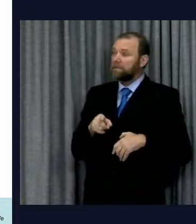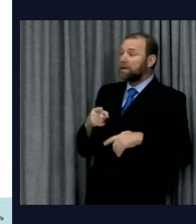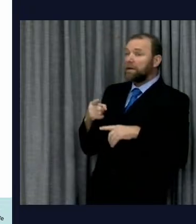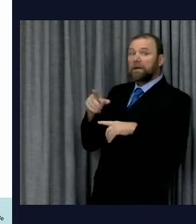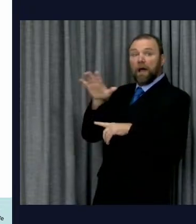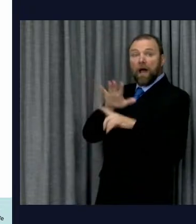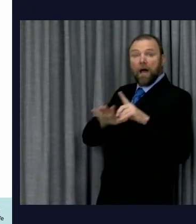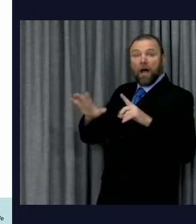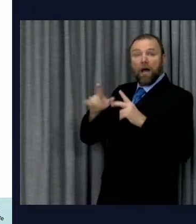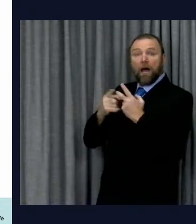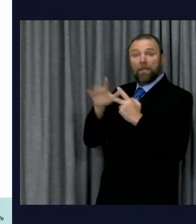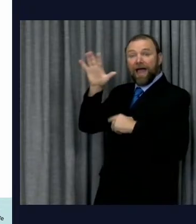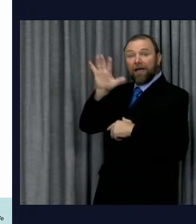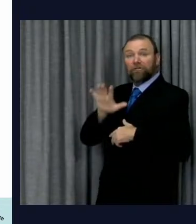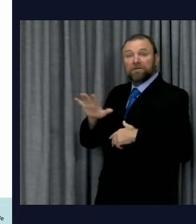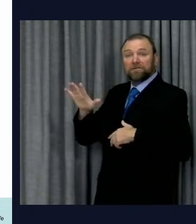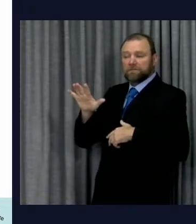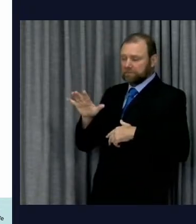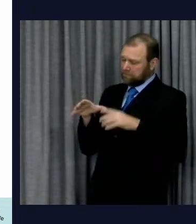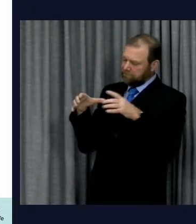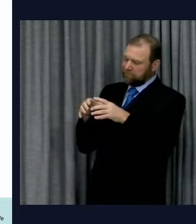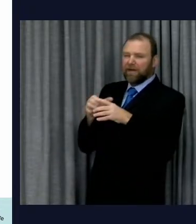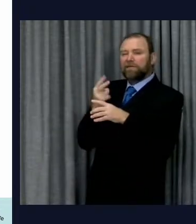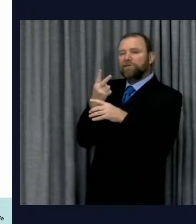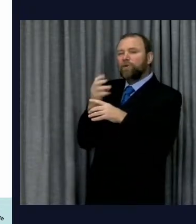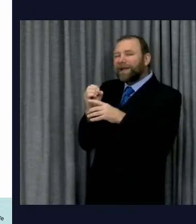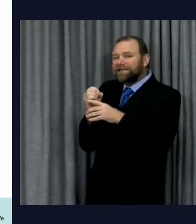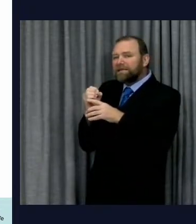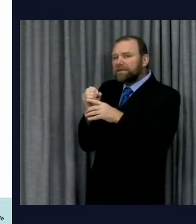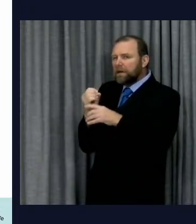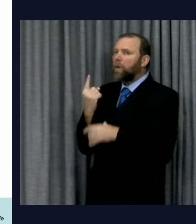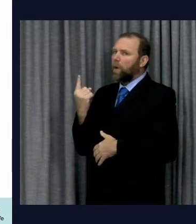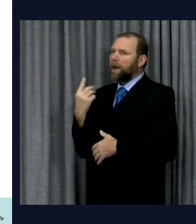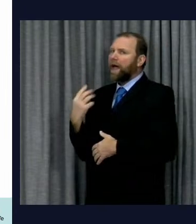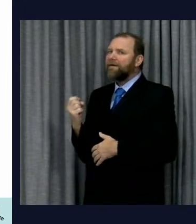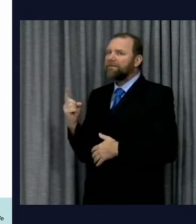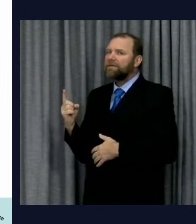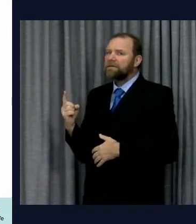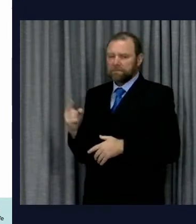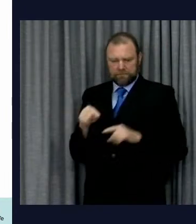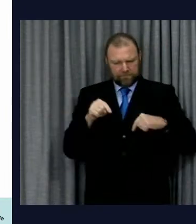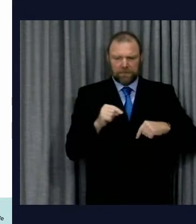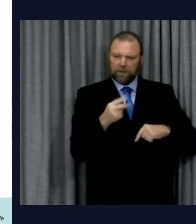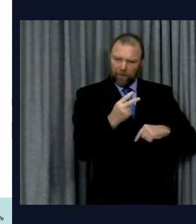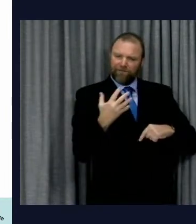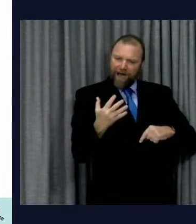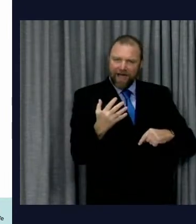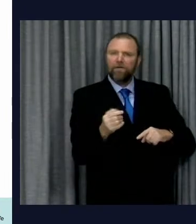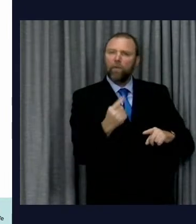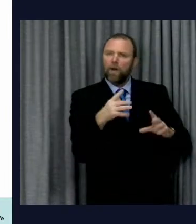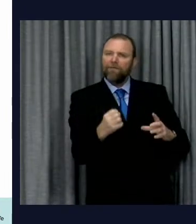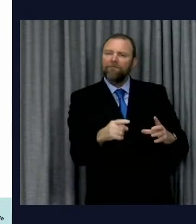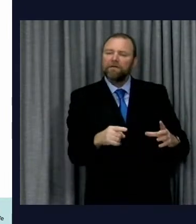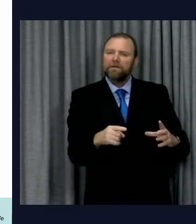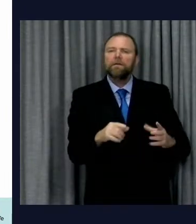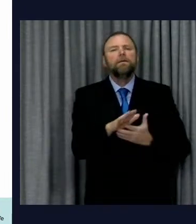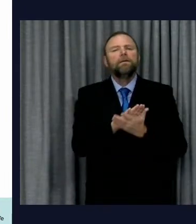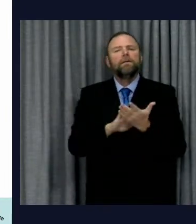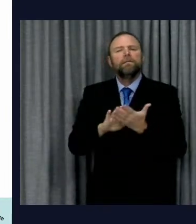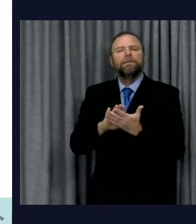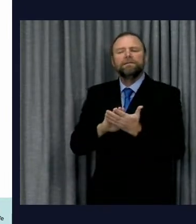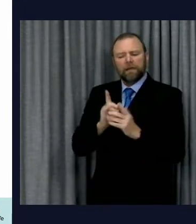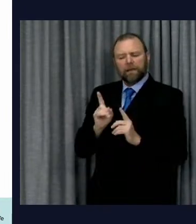20 in the other three nations. And that gap represents thousands and thousands of